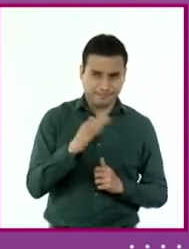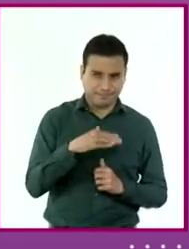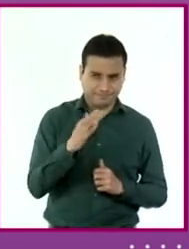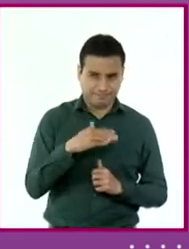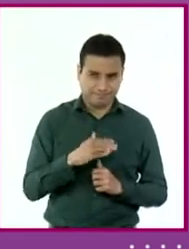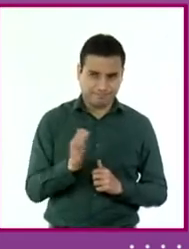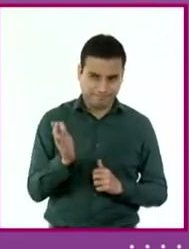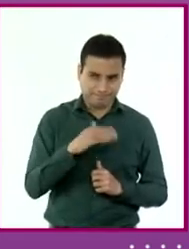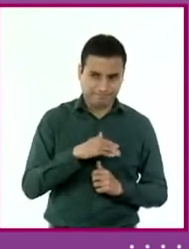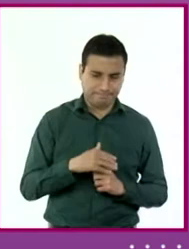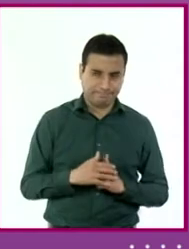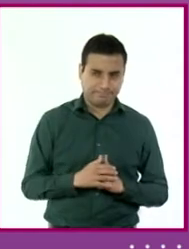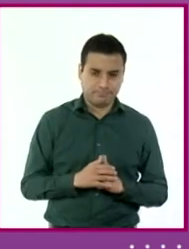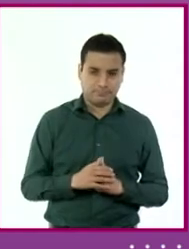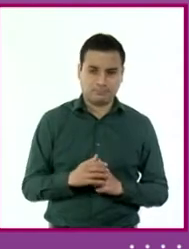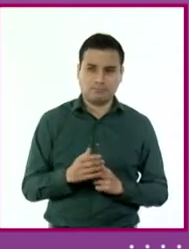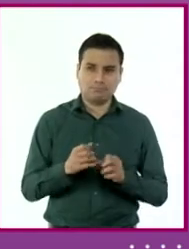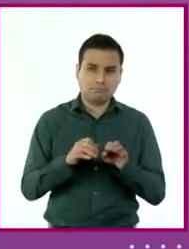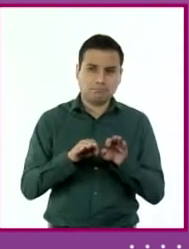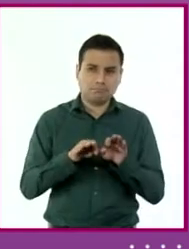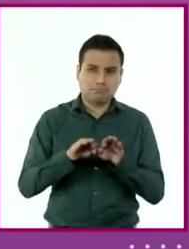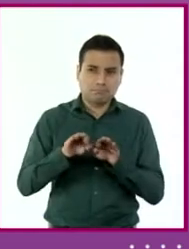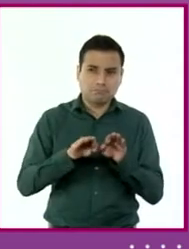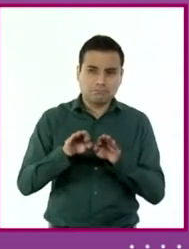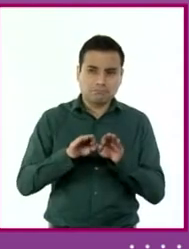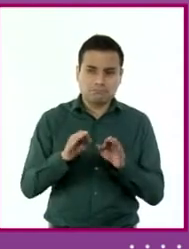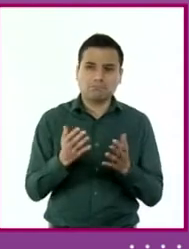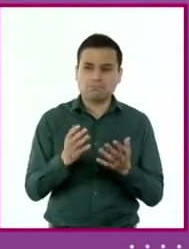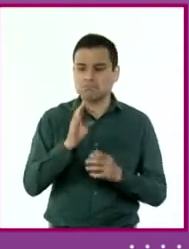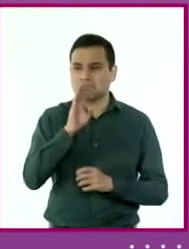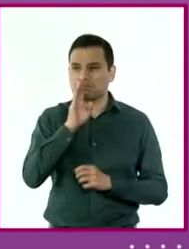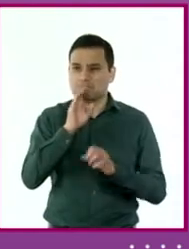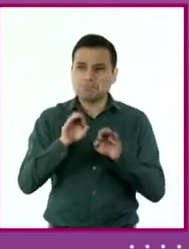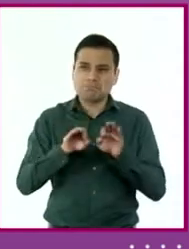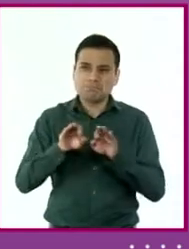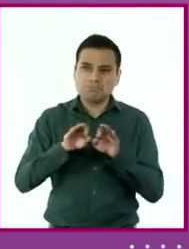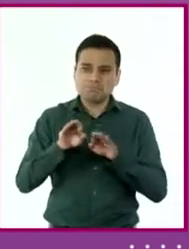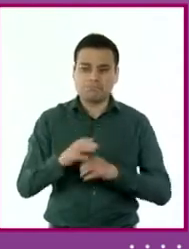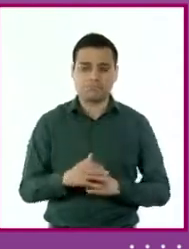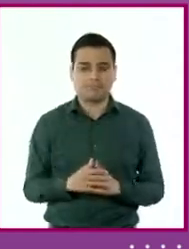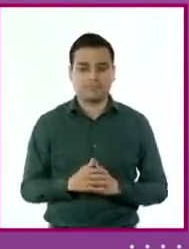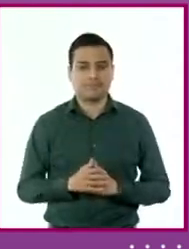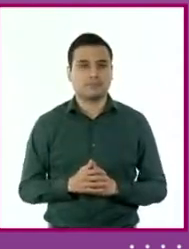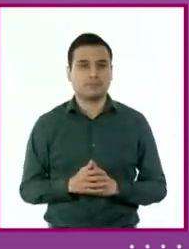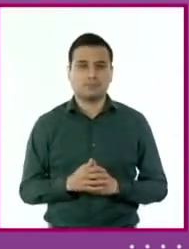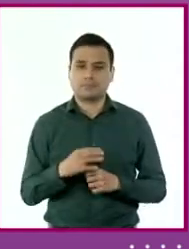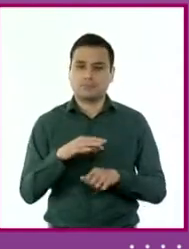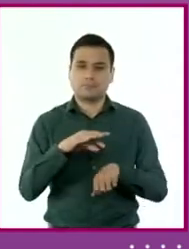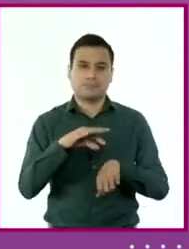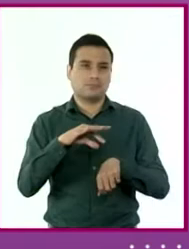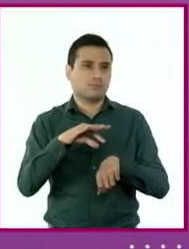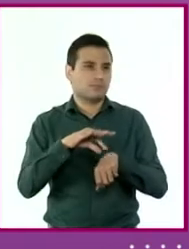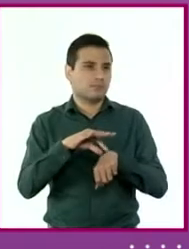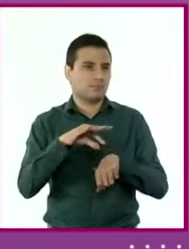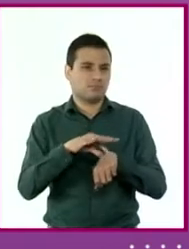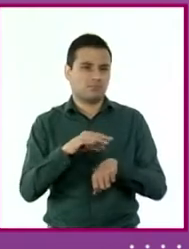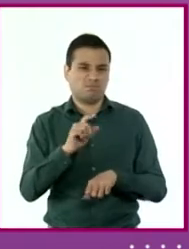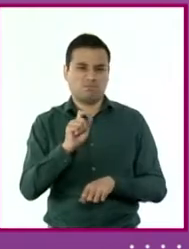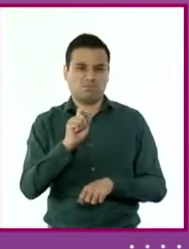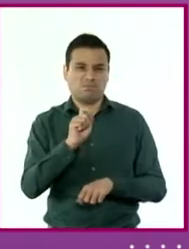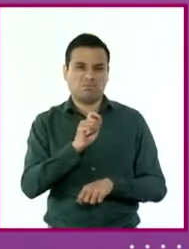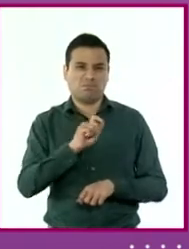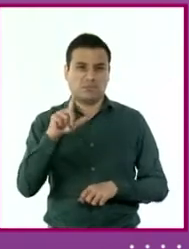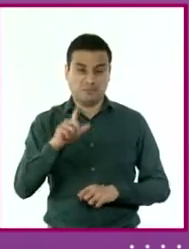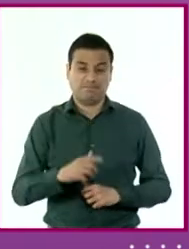please. Occupation? What does your mother do? She's the best doctor in a